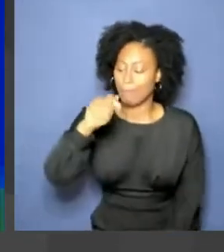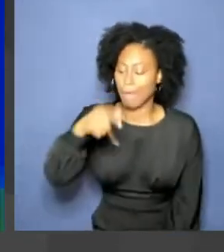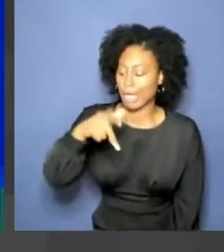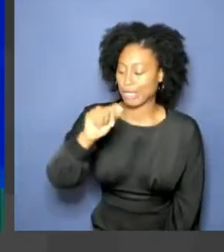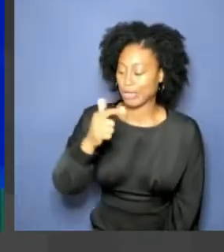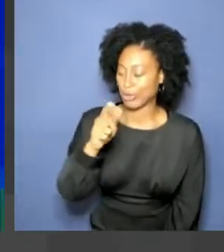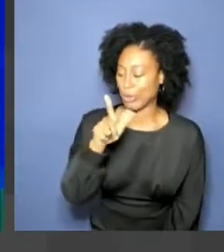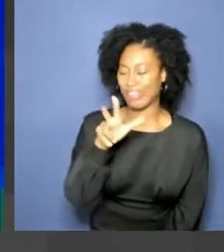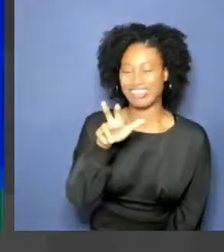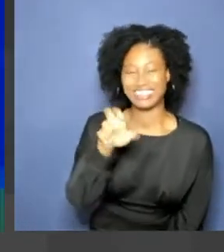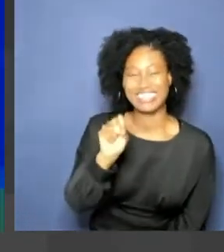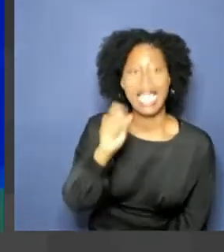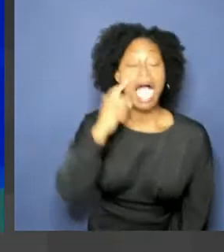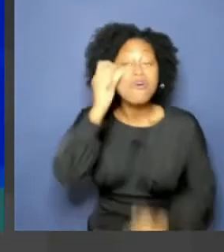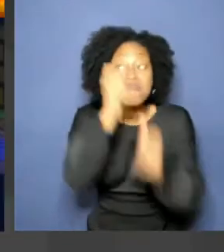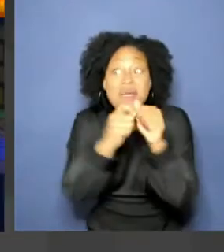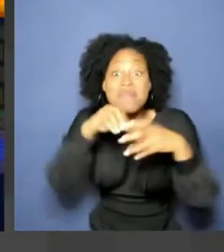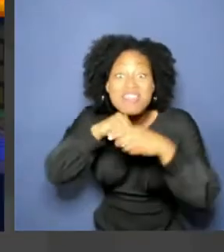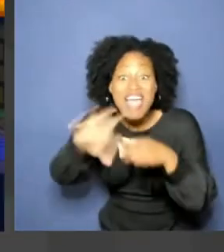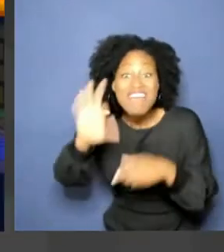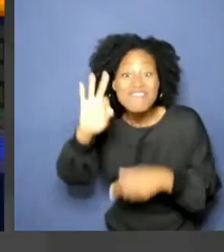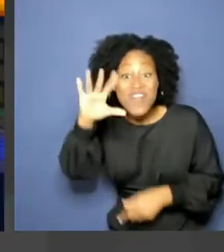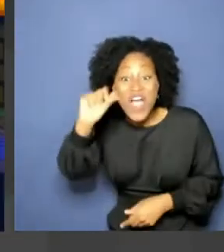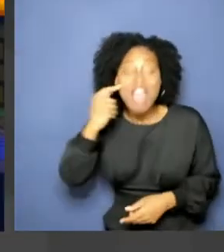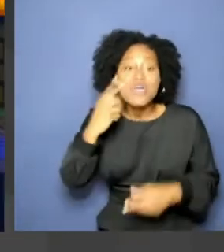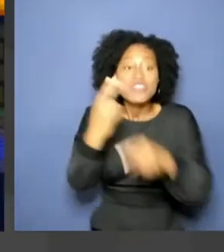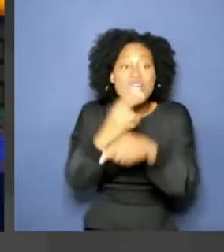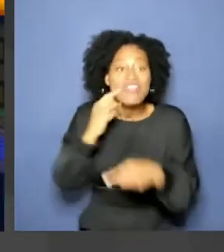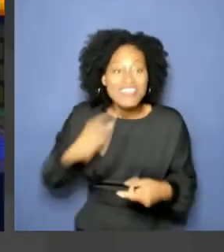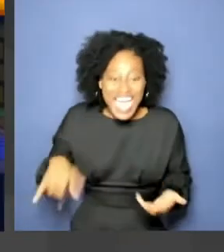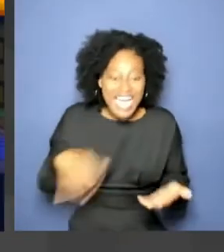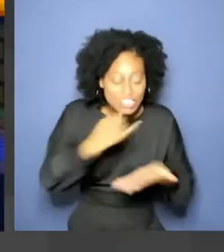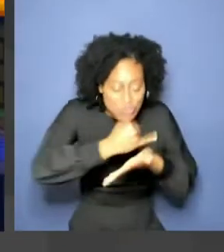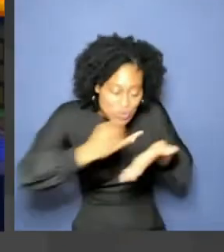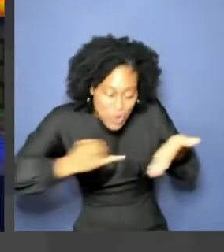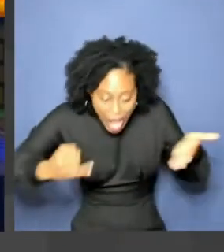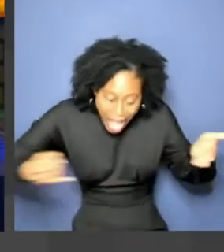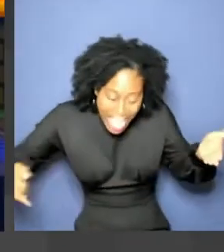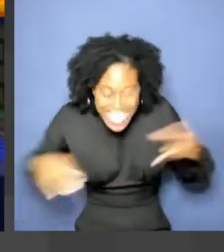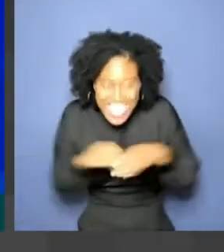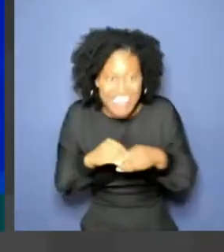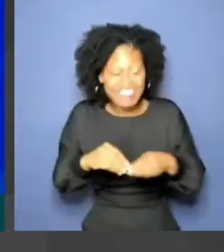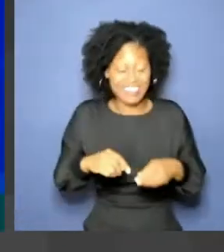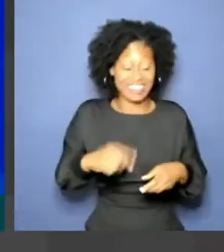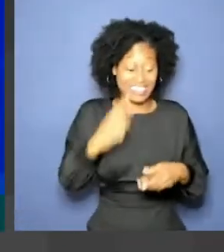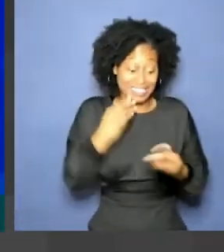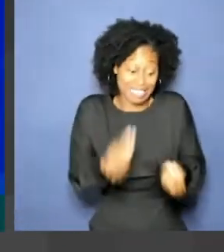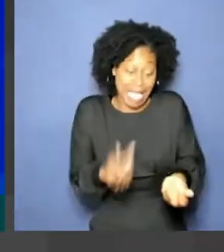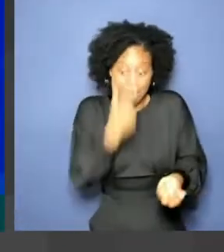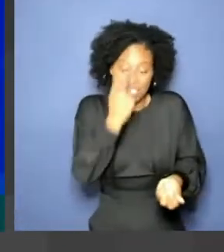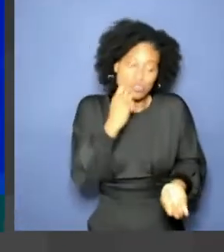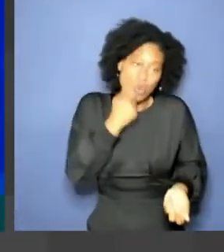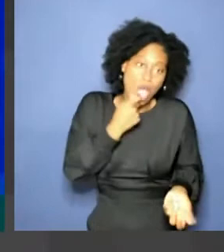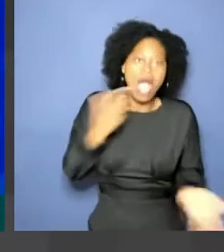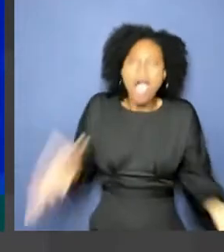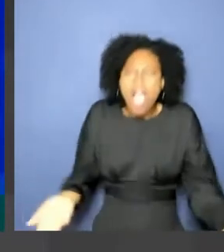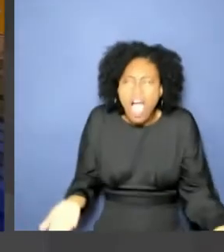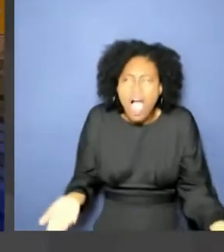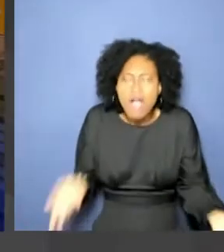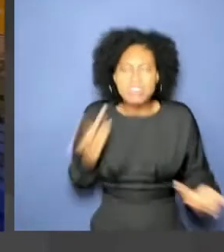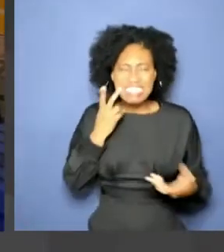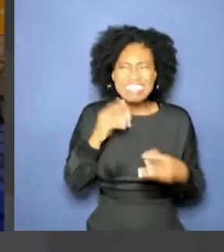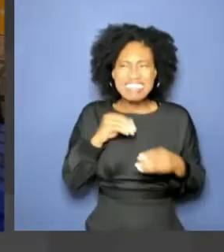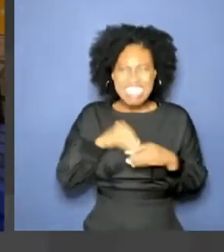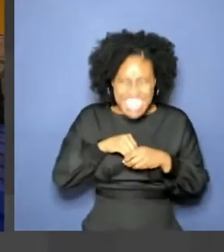mangroves in Florida, and we would use them to like write in this sand because they're super cool. That's adorable. So seeing them in Minecraft is